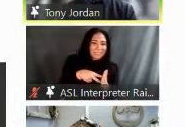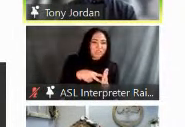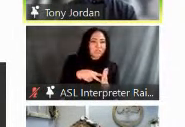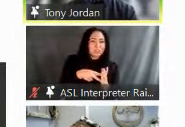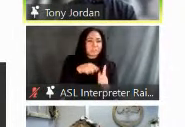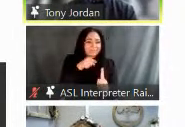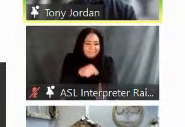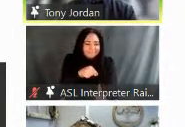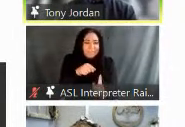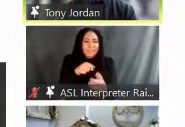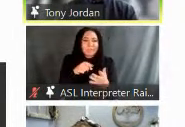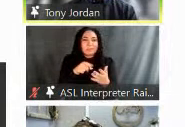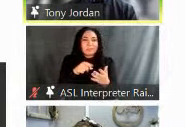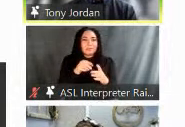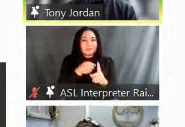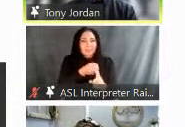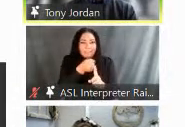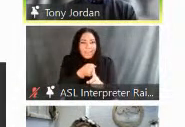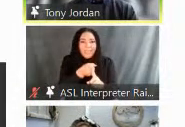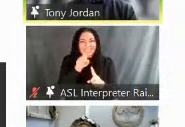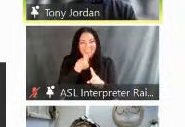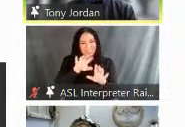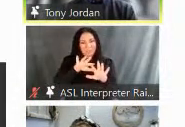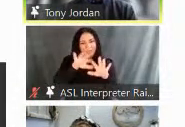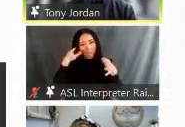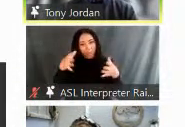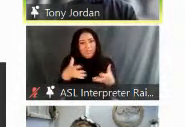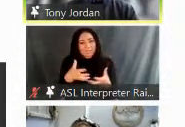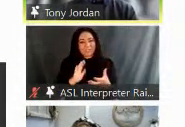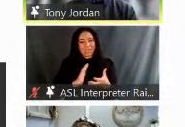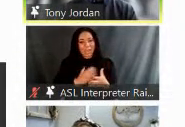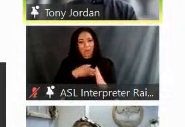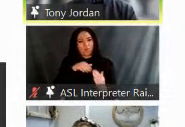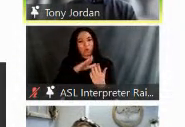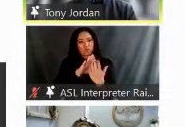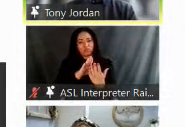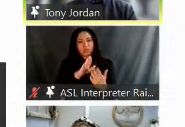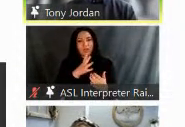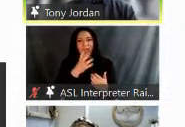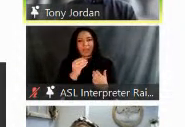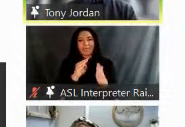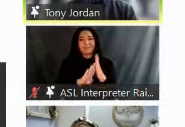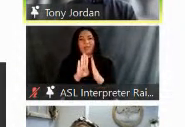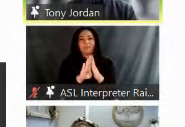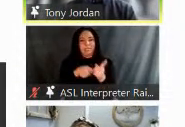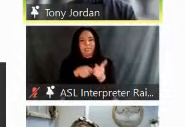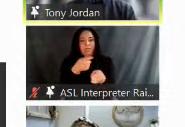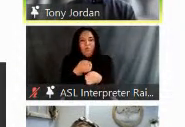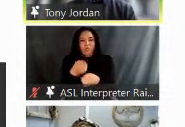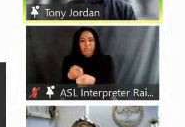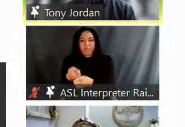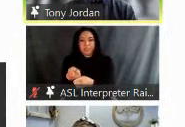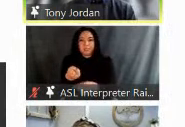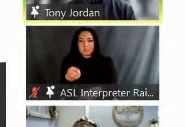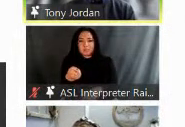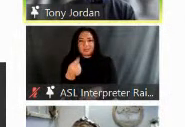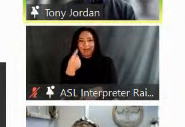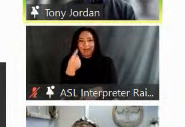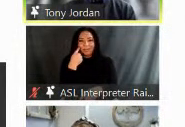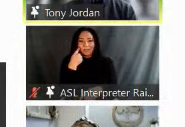child? And it has to be holistic in our approach and developmentally appropriate. And I